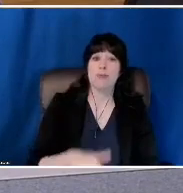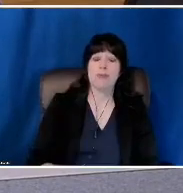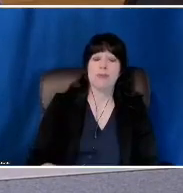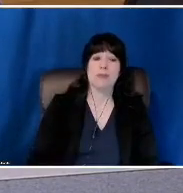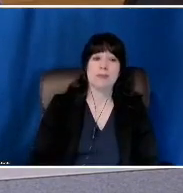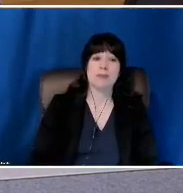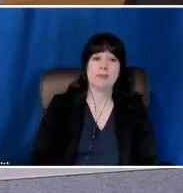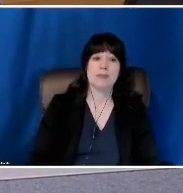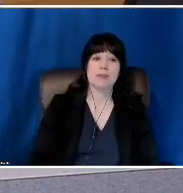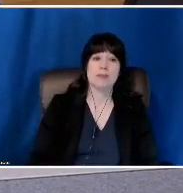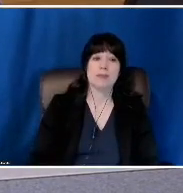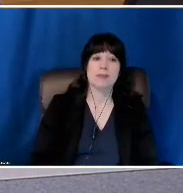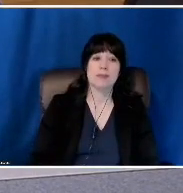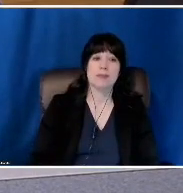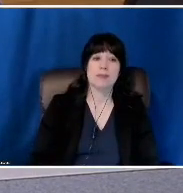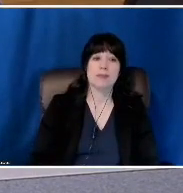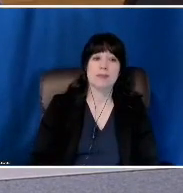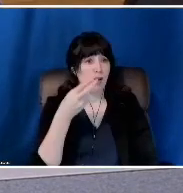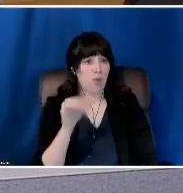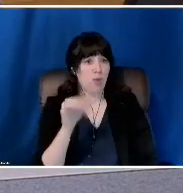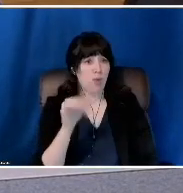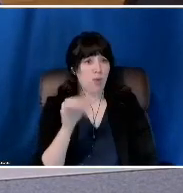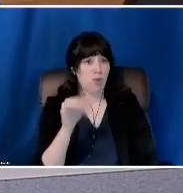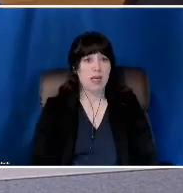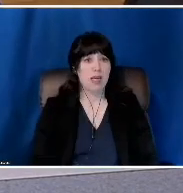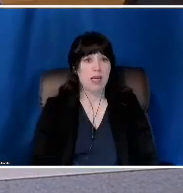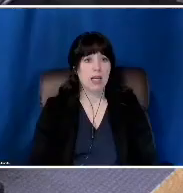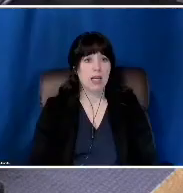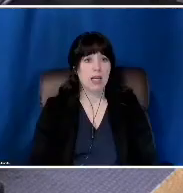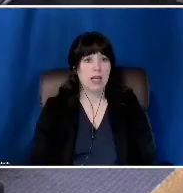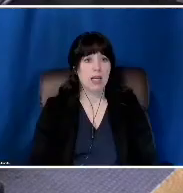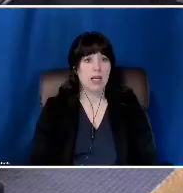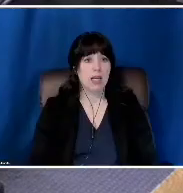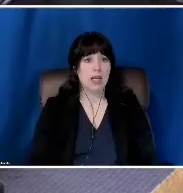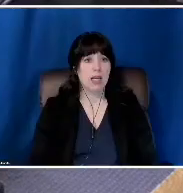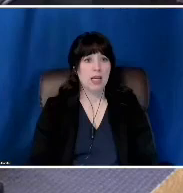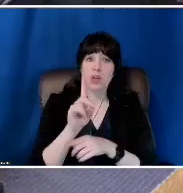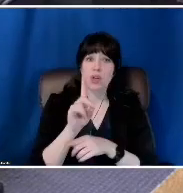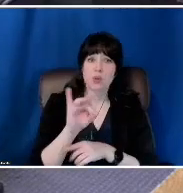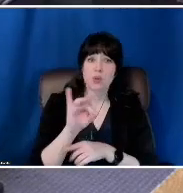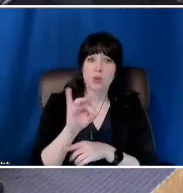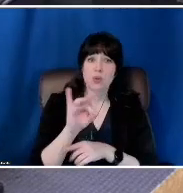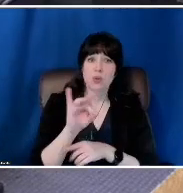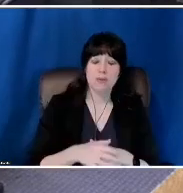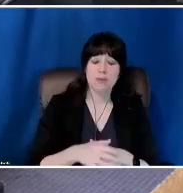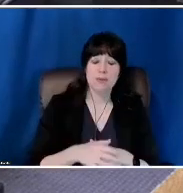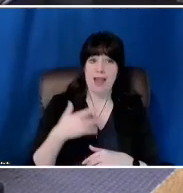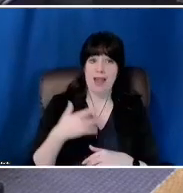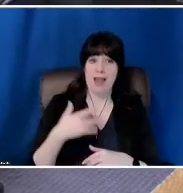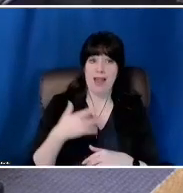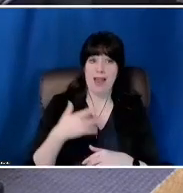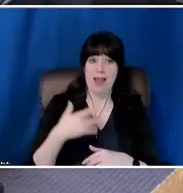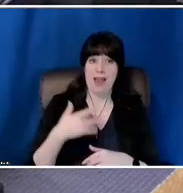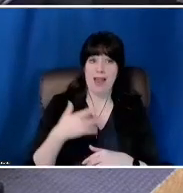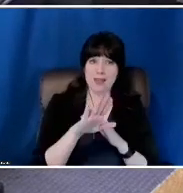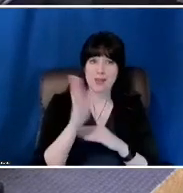Thank you, Mayor Hoy. I just want to thank you also, Dylan. I feel hope in your presentation.